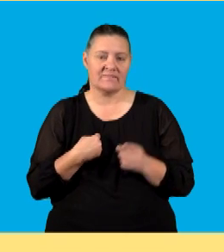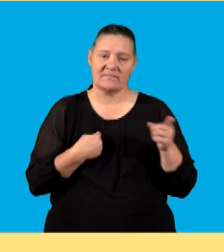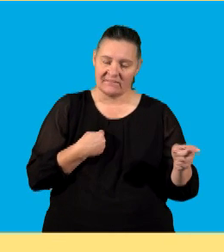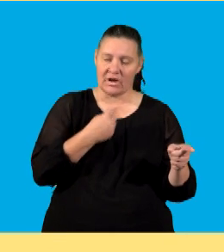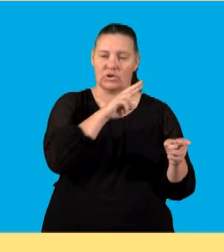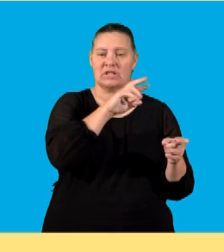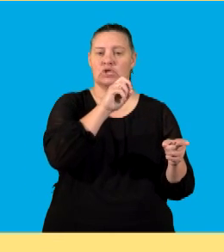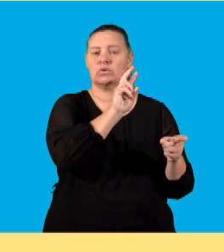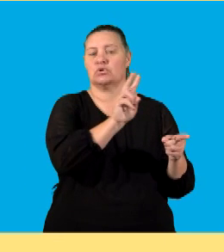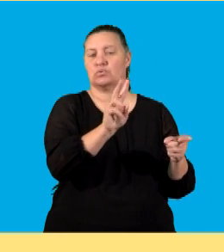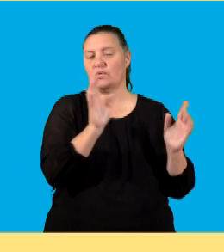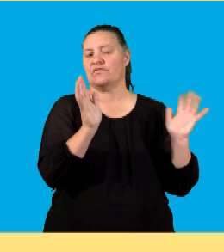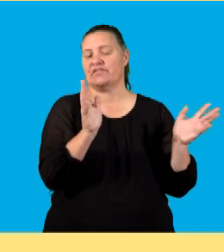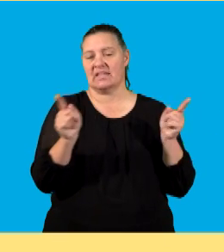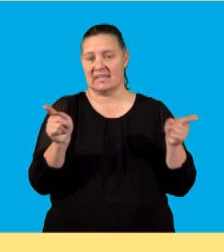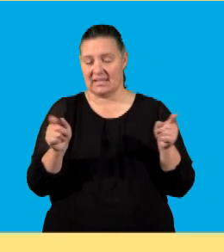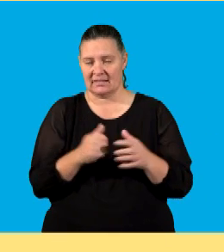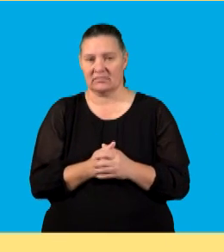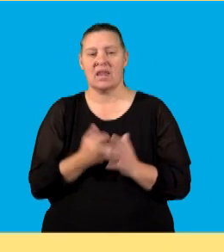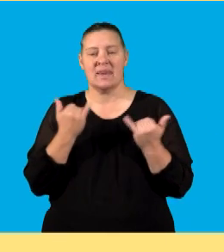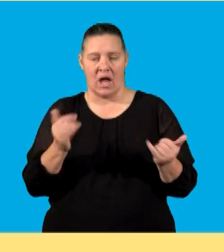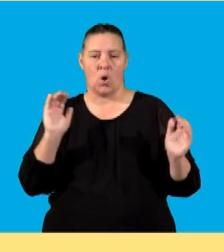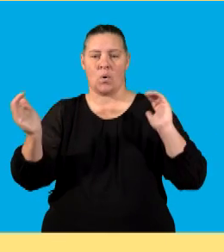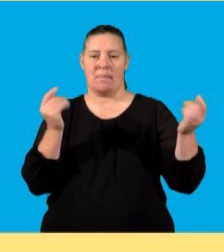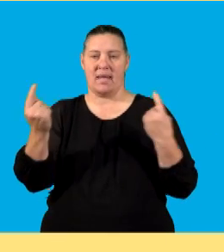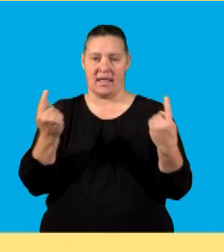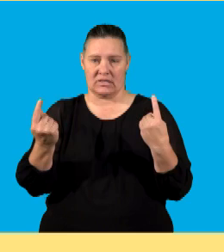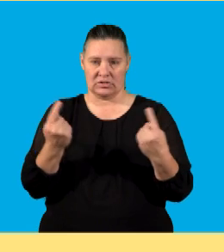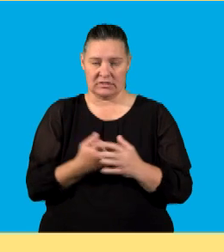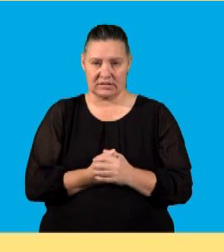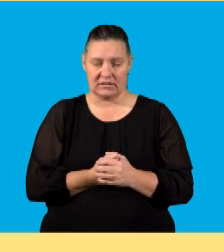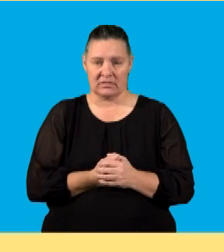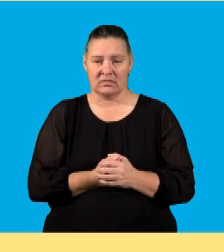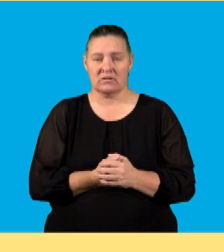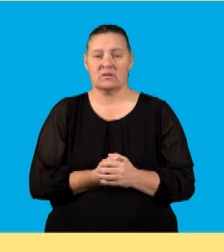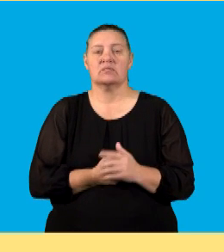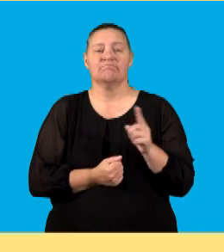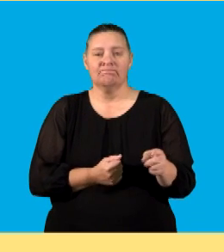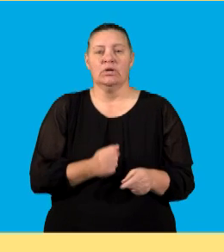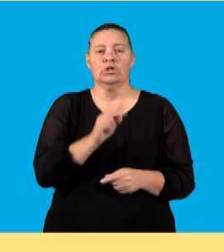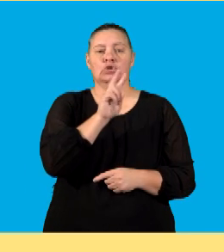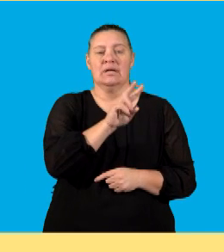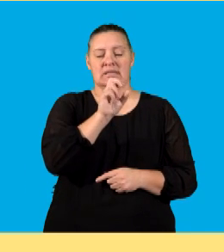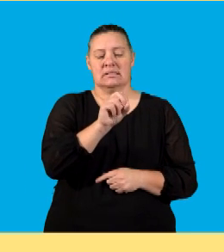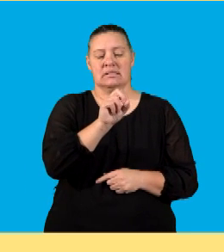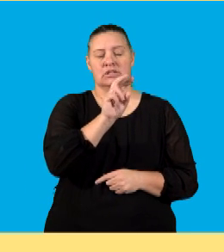already calculated 2022. Let's go and compare. This is